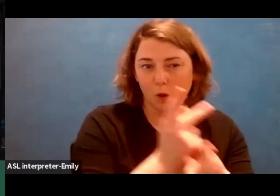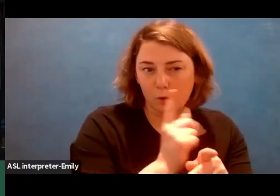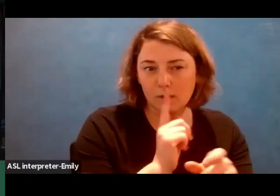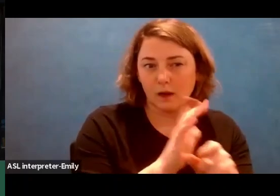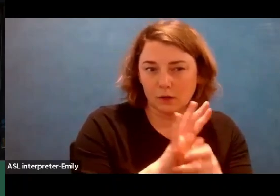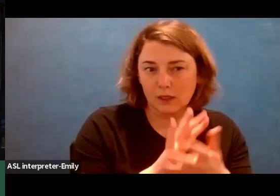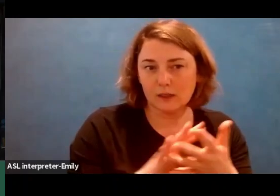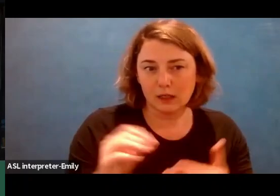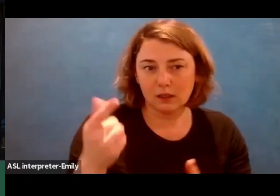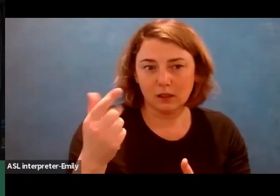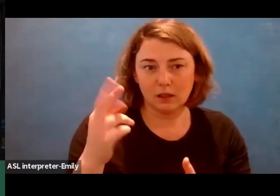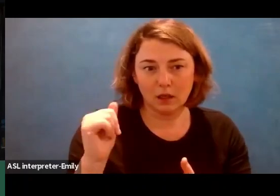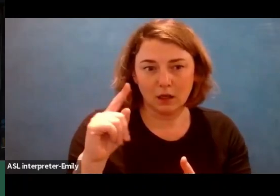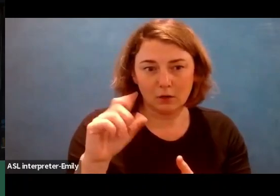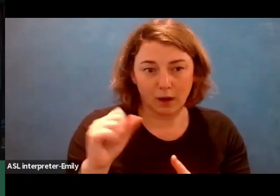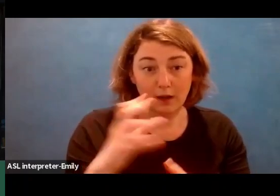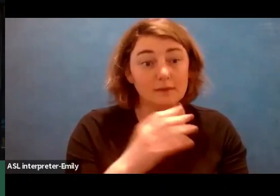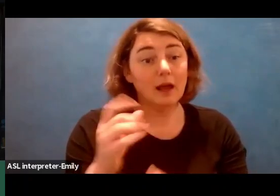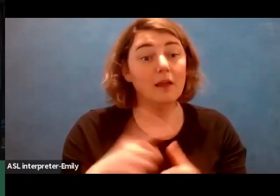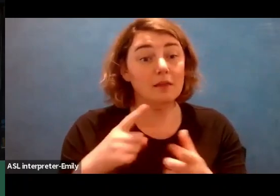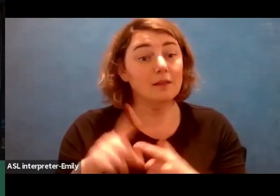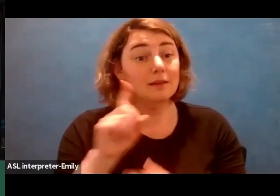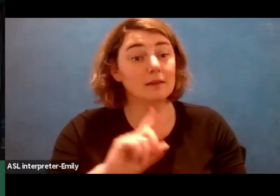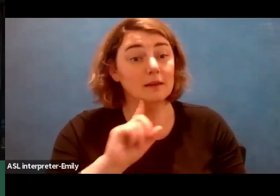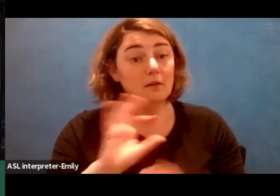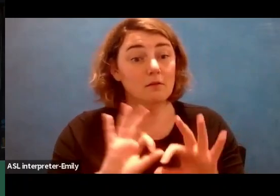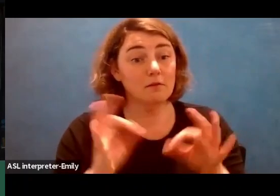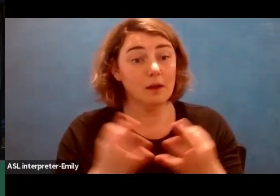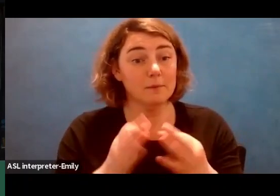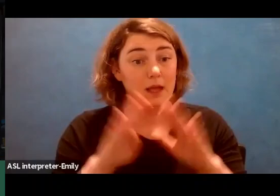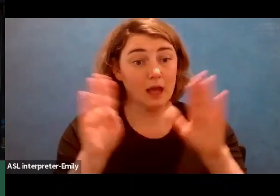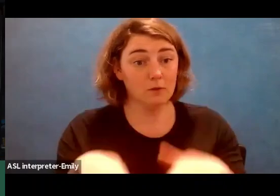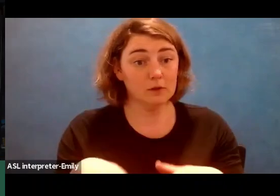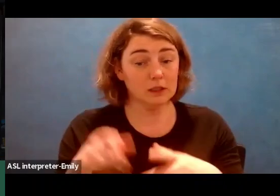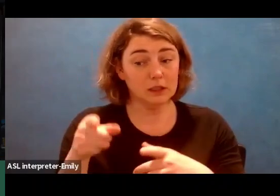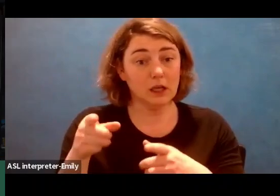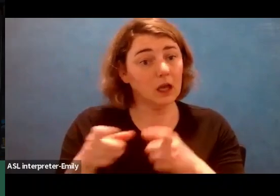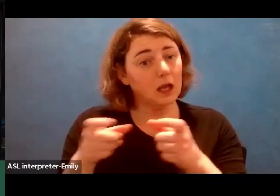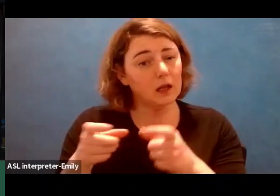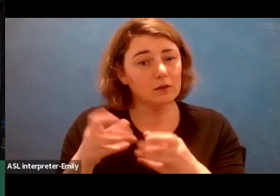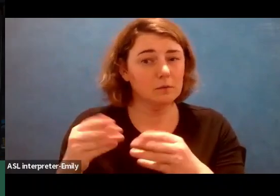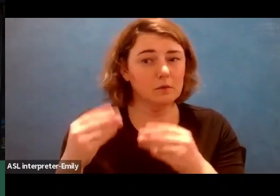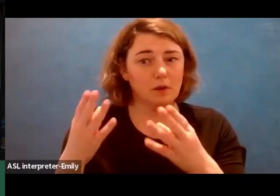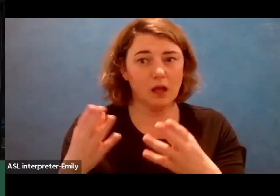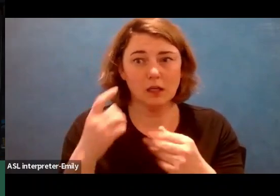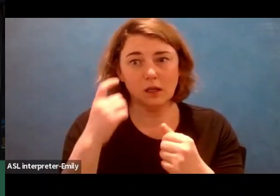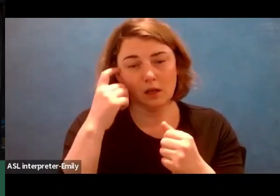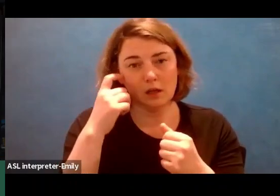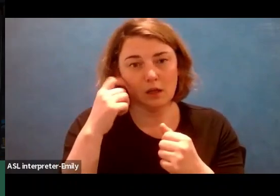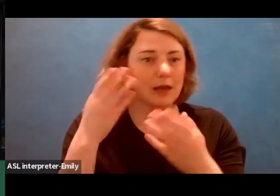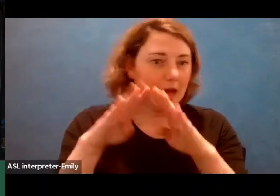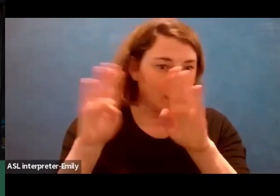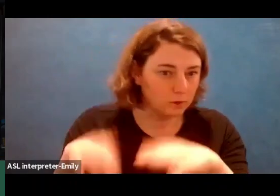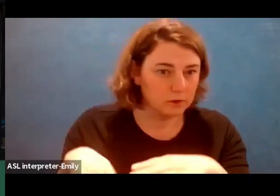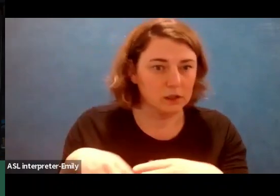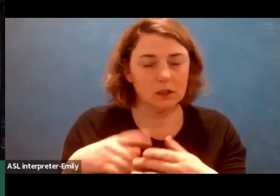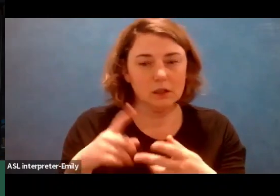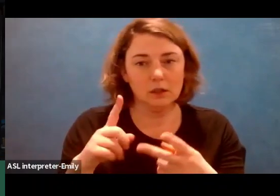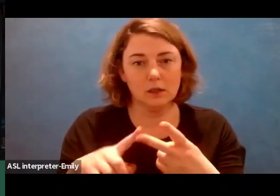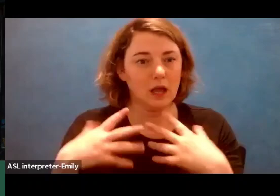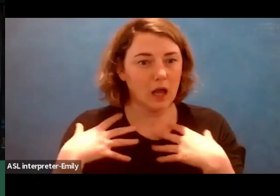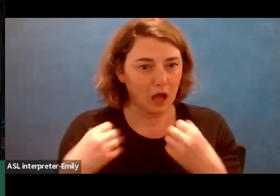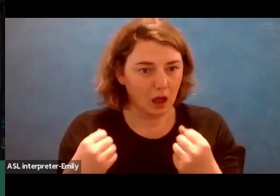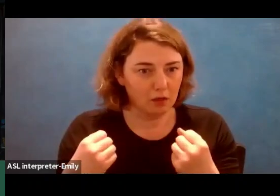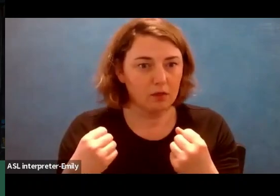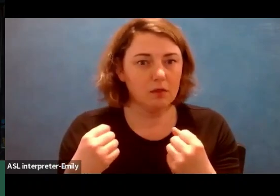and grants. And then the single family housing handles providing housing help